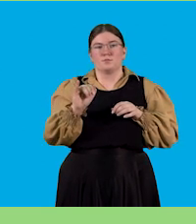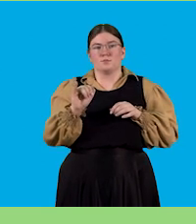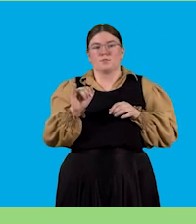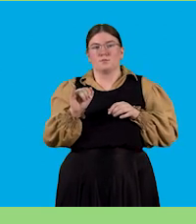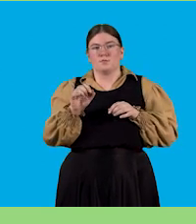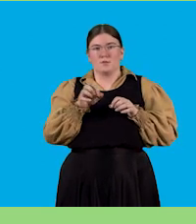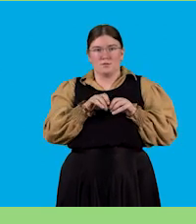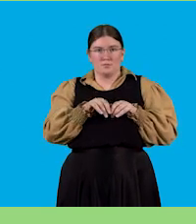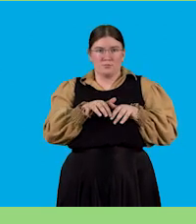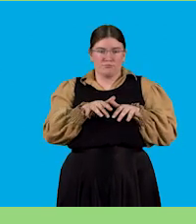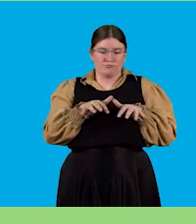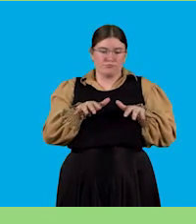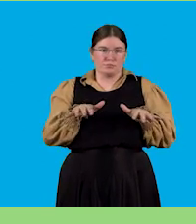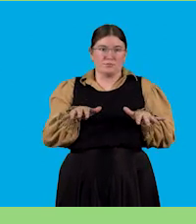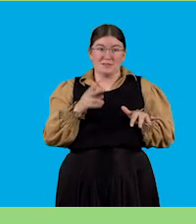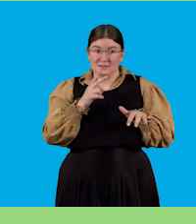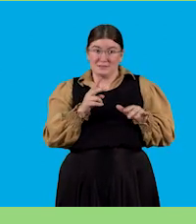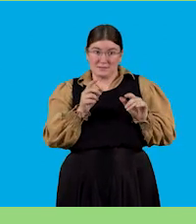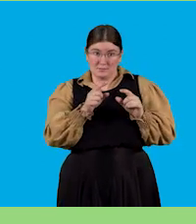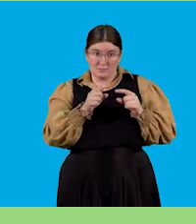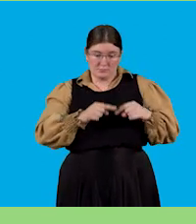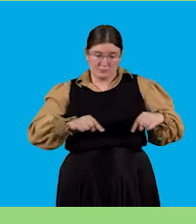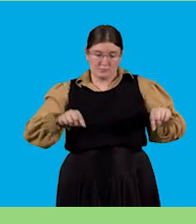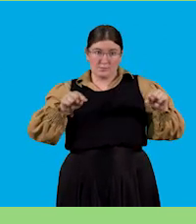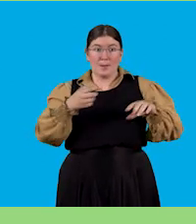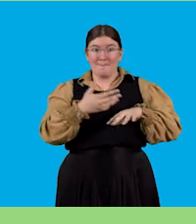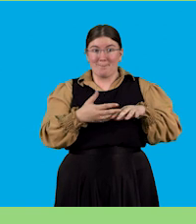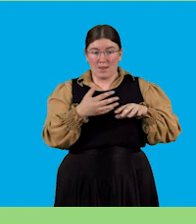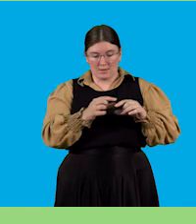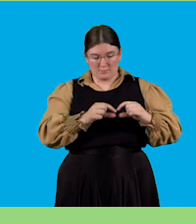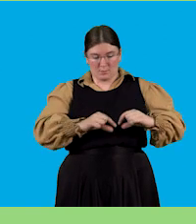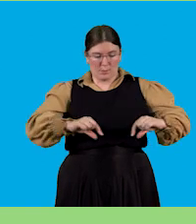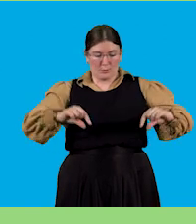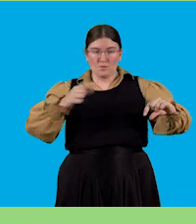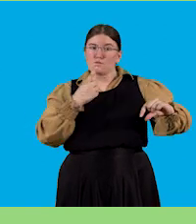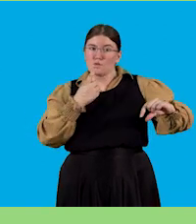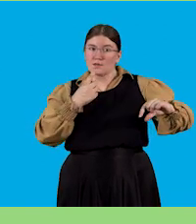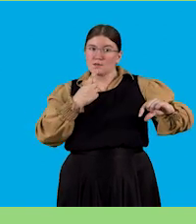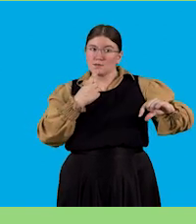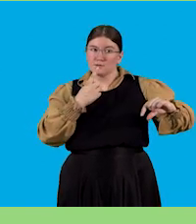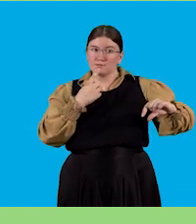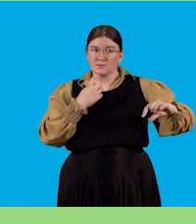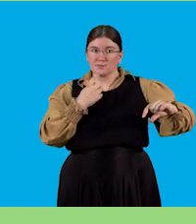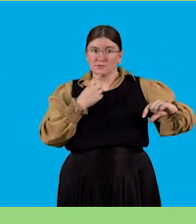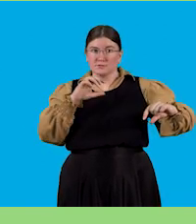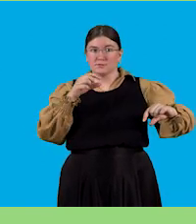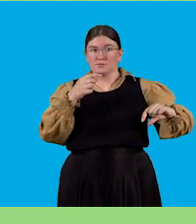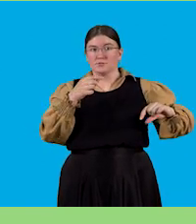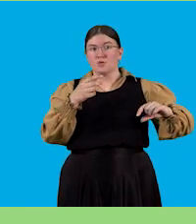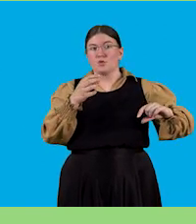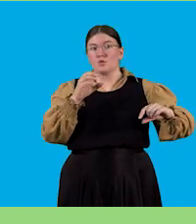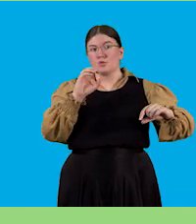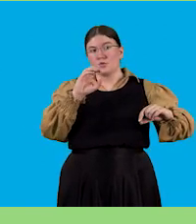have another diagram of the alveolus. It is surrounded by a blood capillary, and basically there's a diffusion